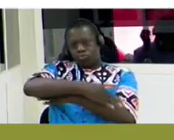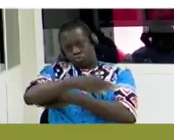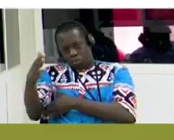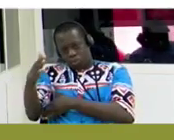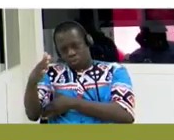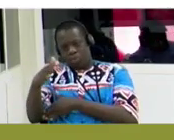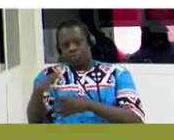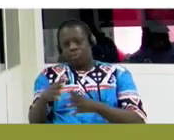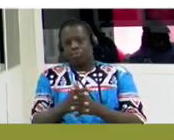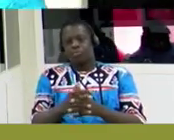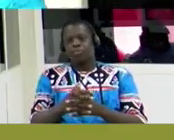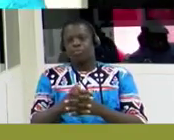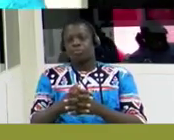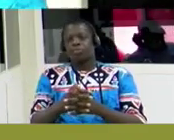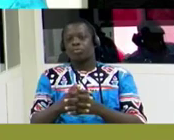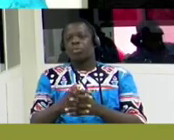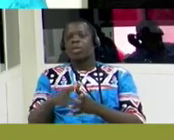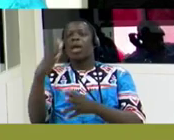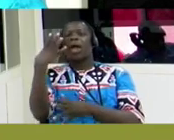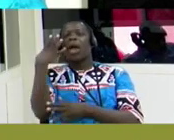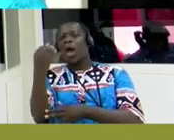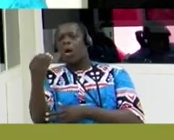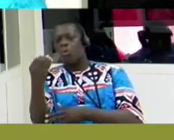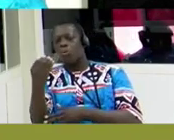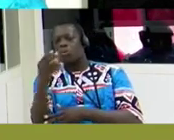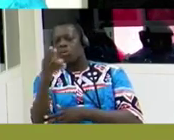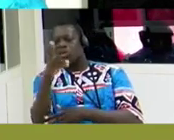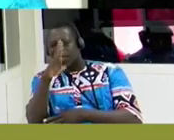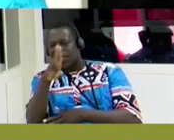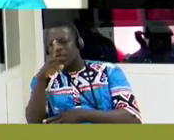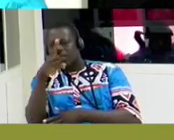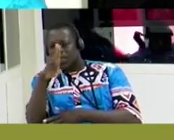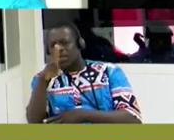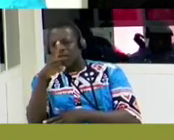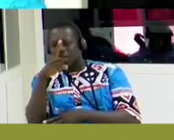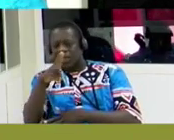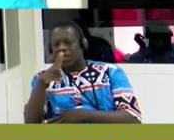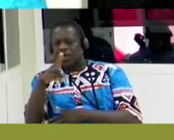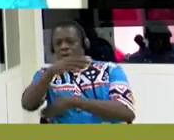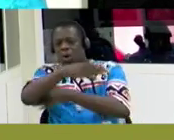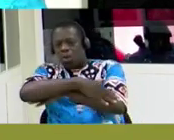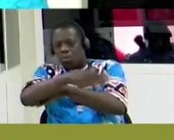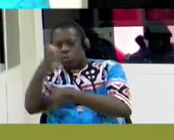How did they manage to get all those doors opened?